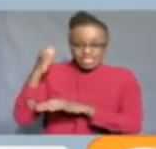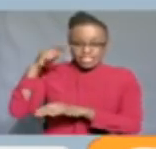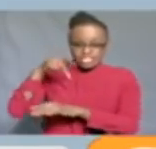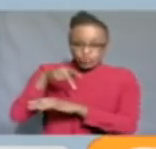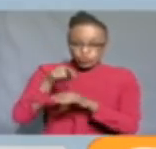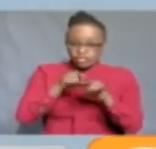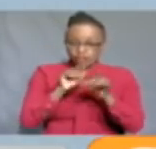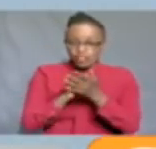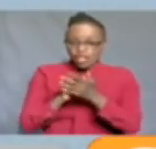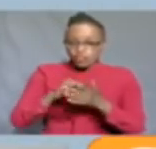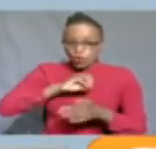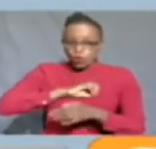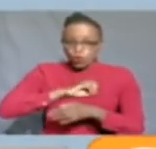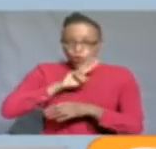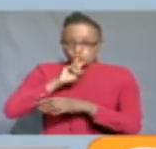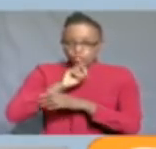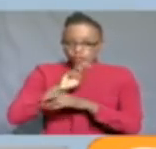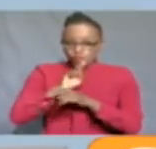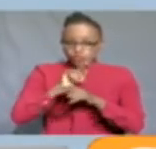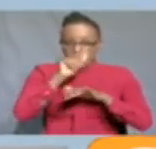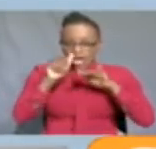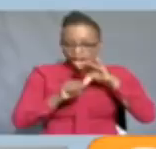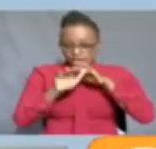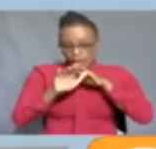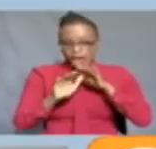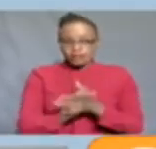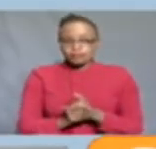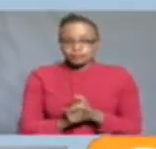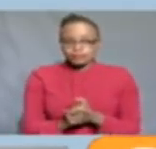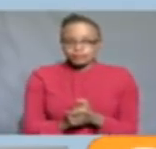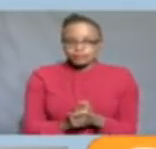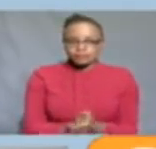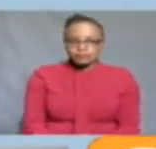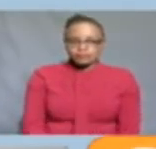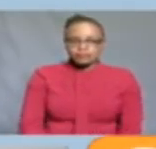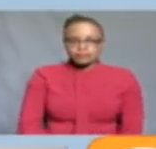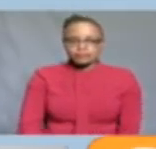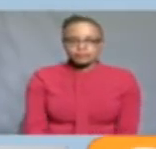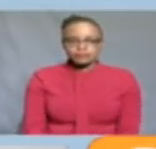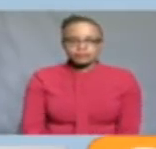20 of the 40 aircraft under its wings. Faisal Ahmed, Citizen TV.